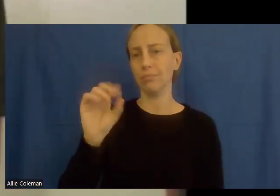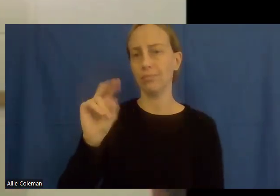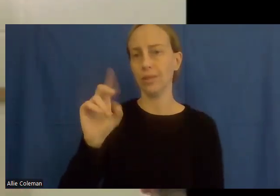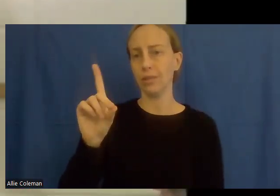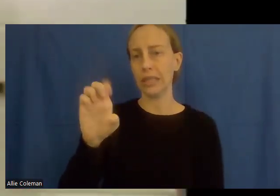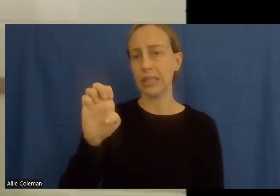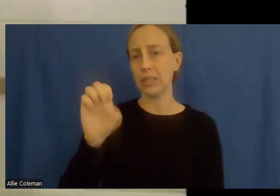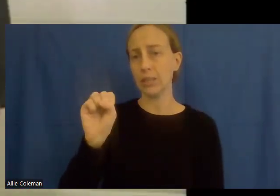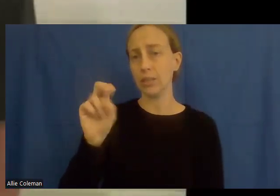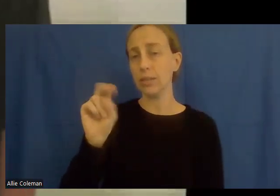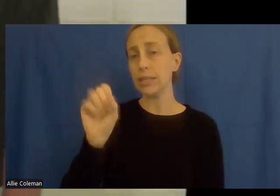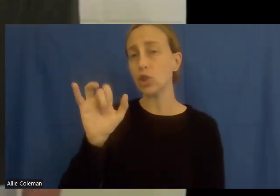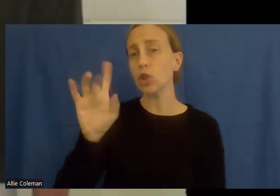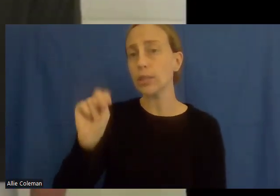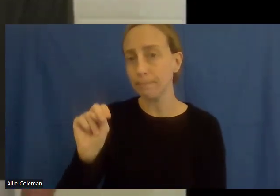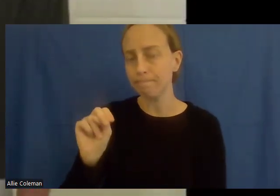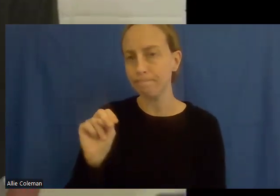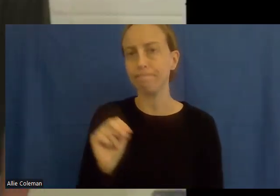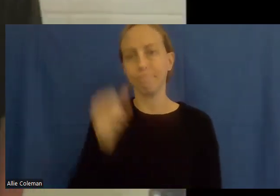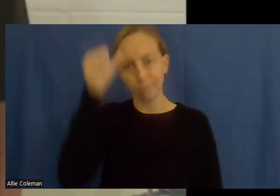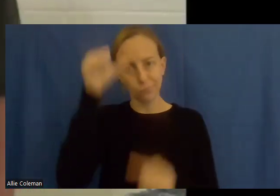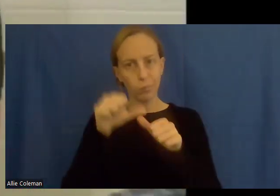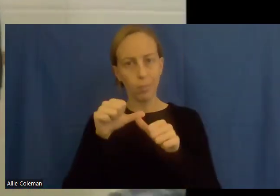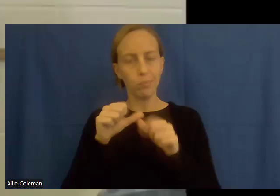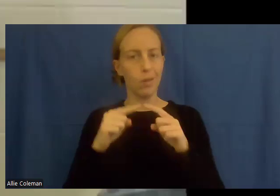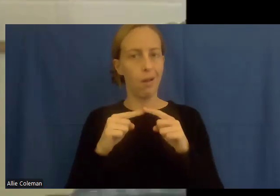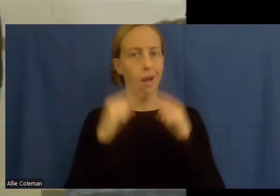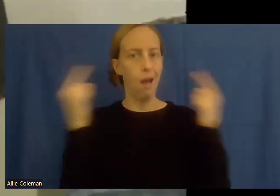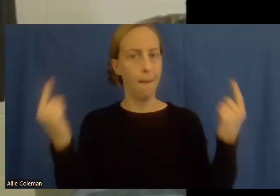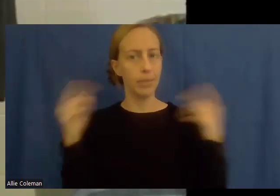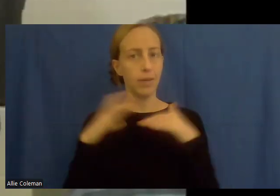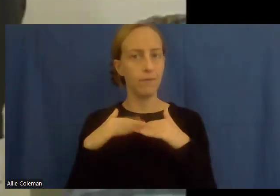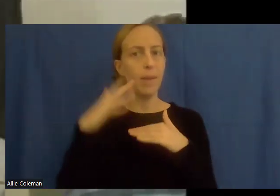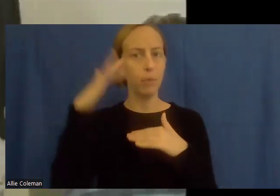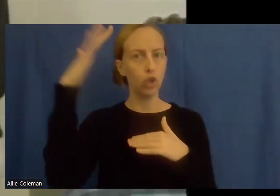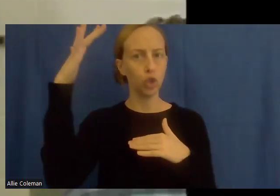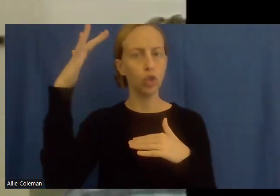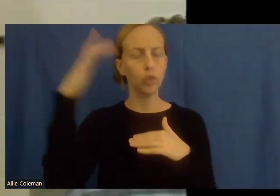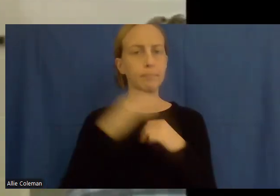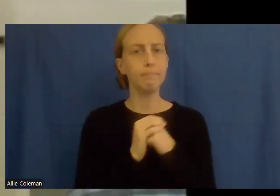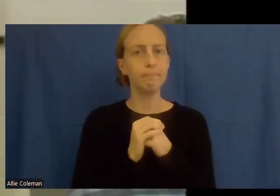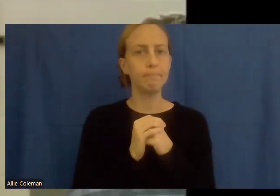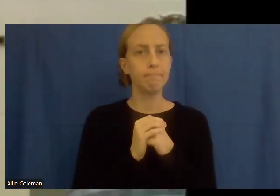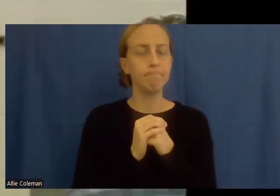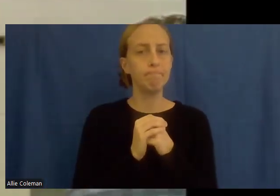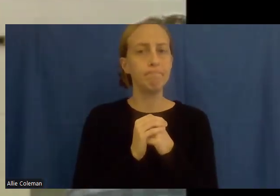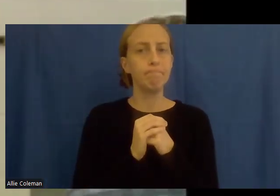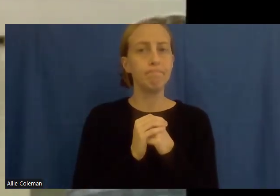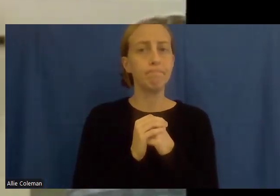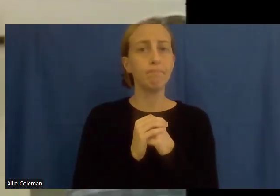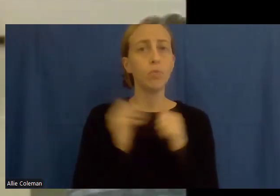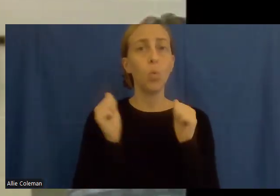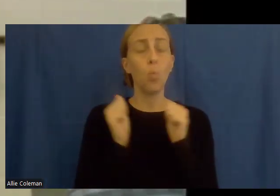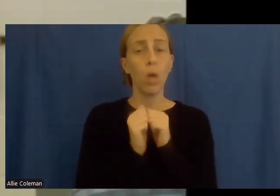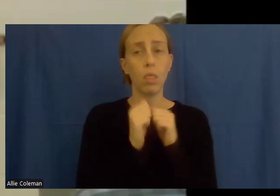take evaporation, you take water in the liquid form, and you transfer it into water in the gas form. Condensation is